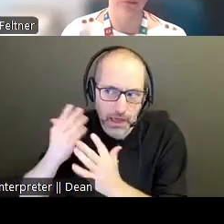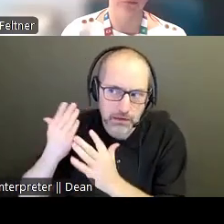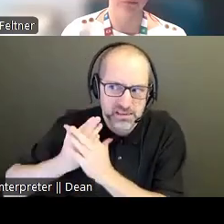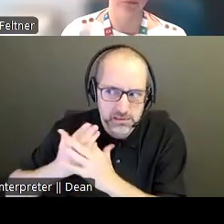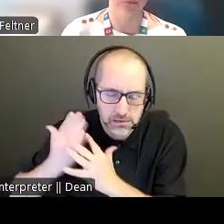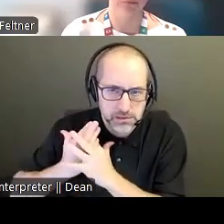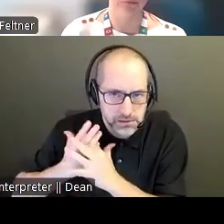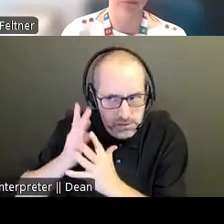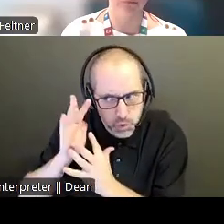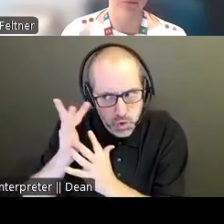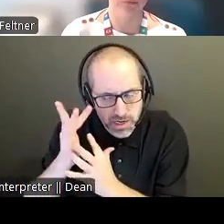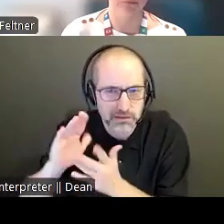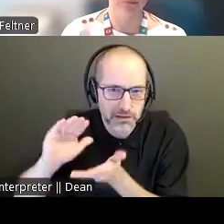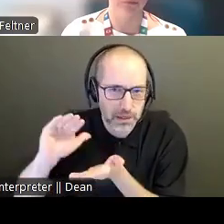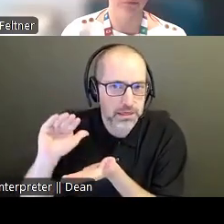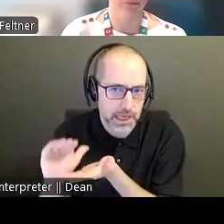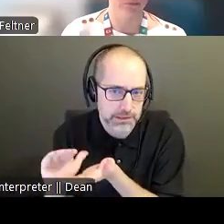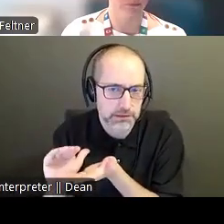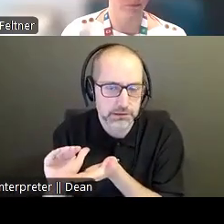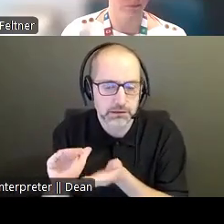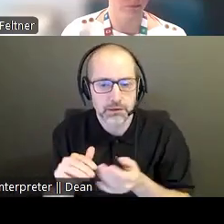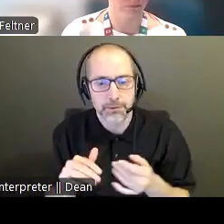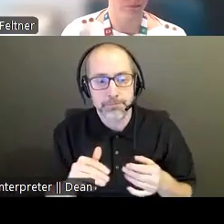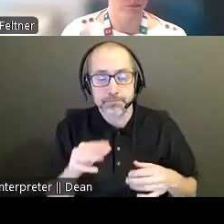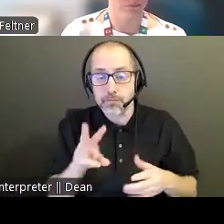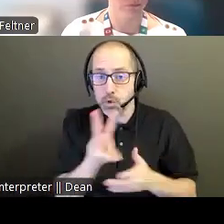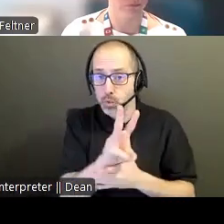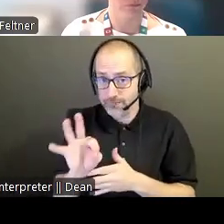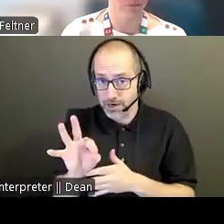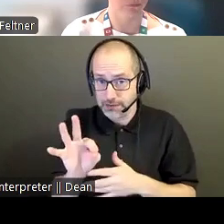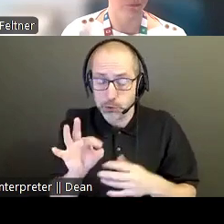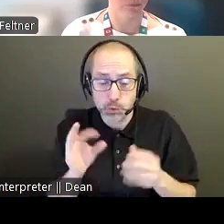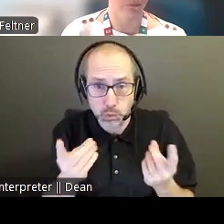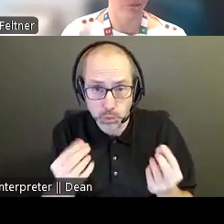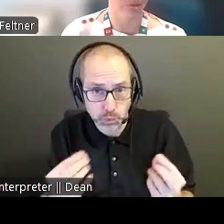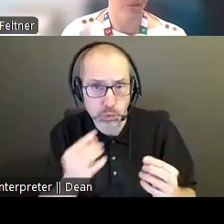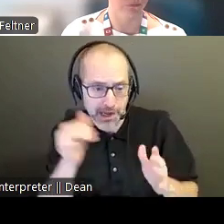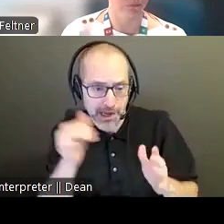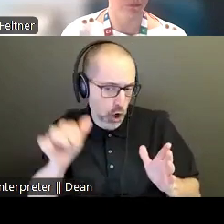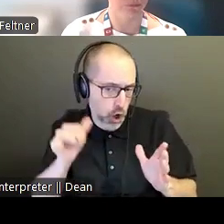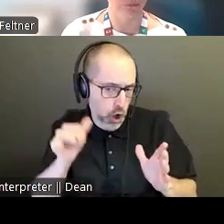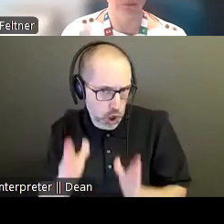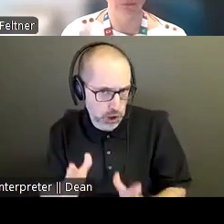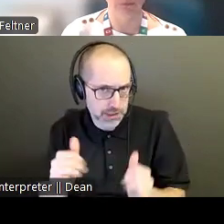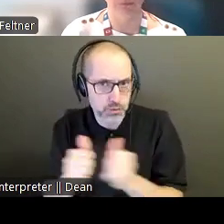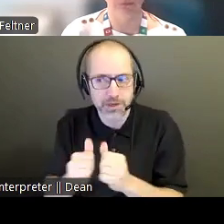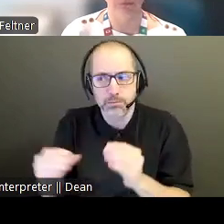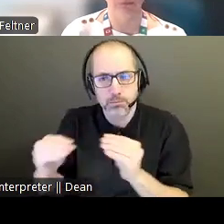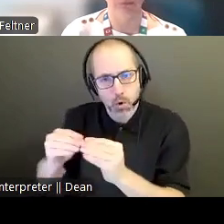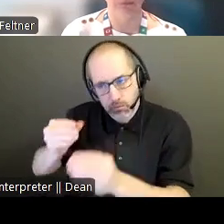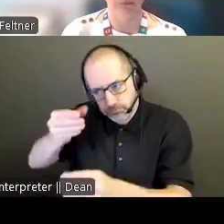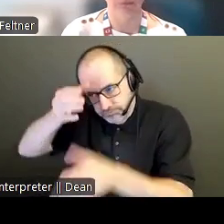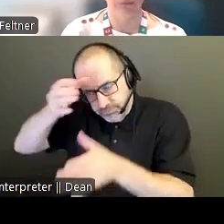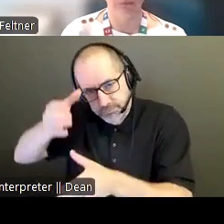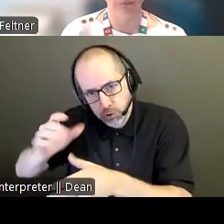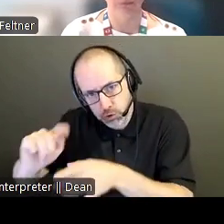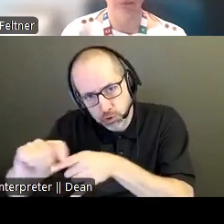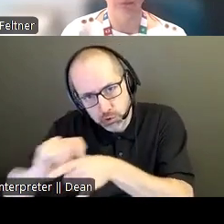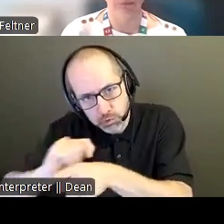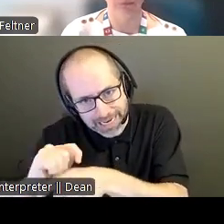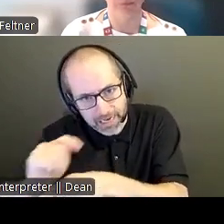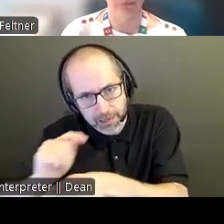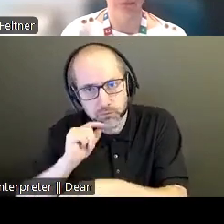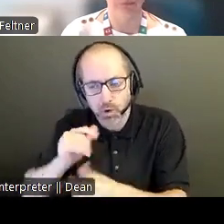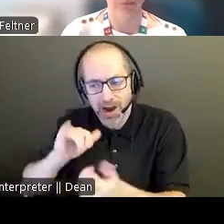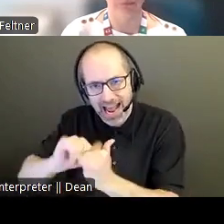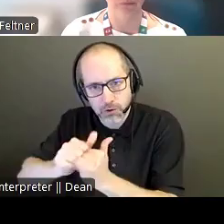Wavefront Centre, we have audiologists that receive extra training and are certified in the management of tinnitus.